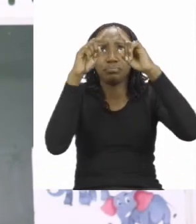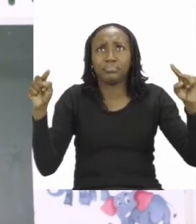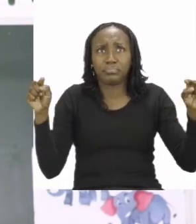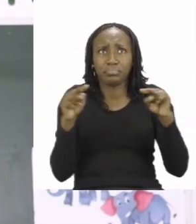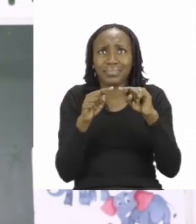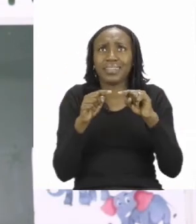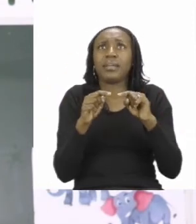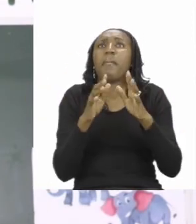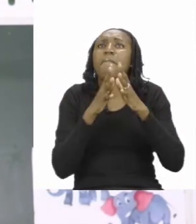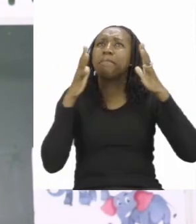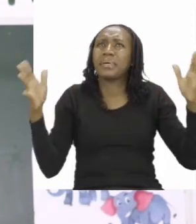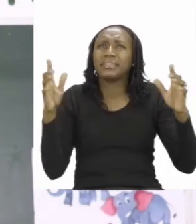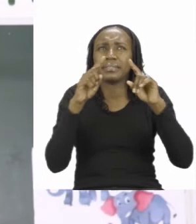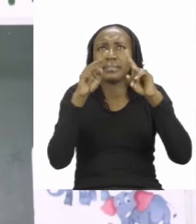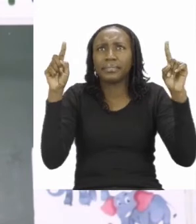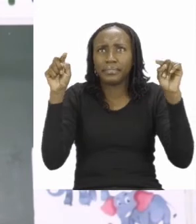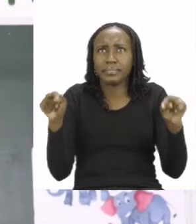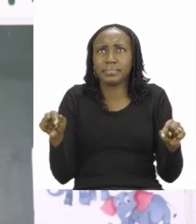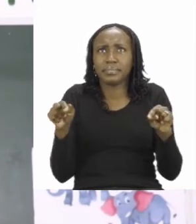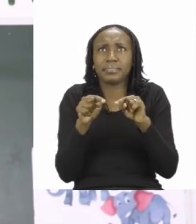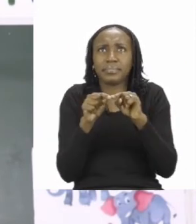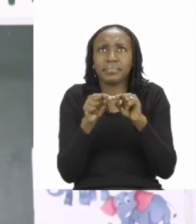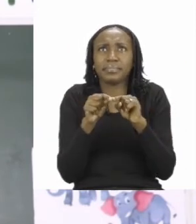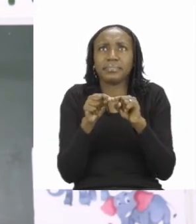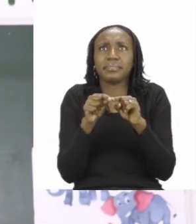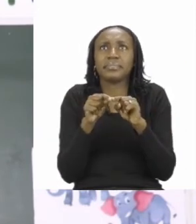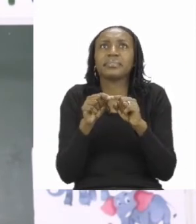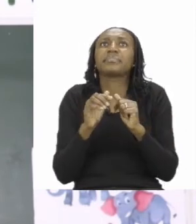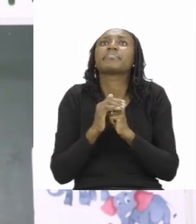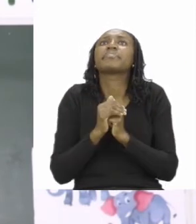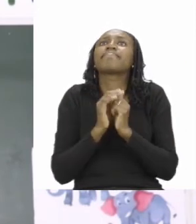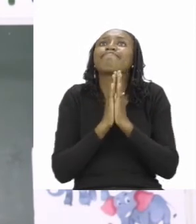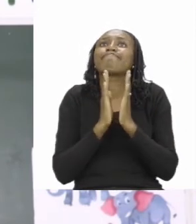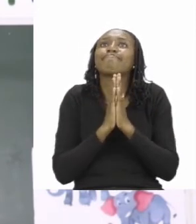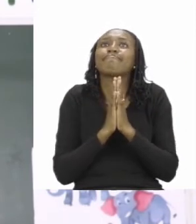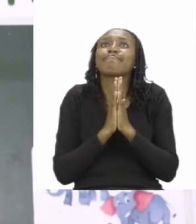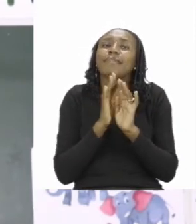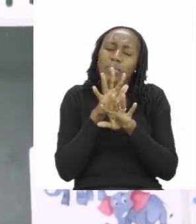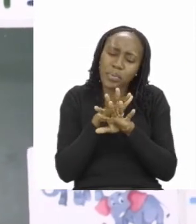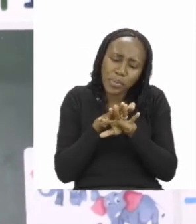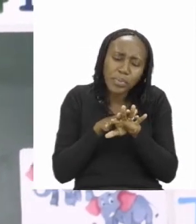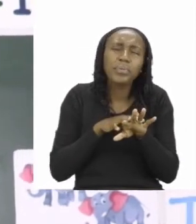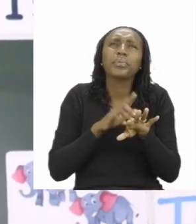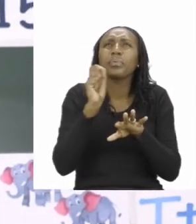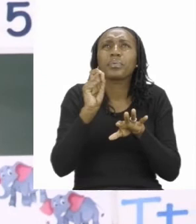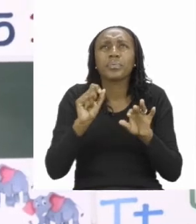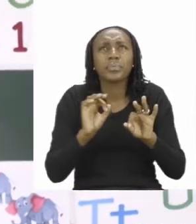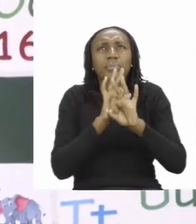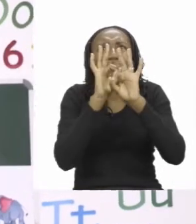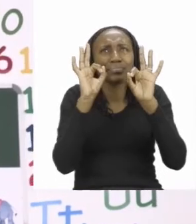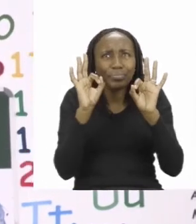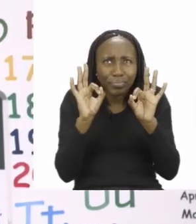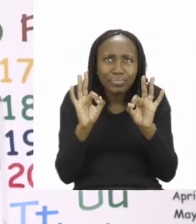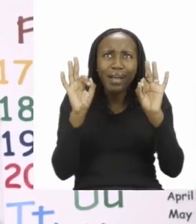and squares. So take your time, boys and girls. Make sure that you complete all of your pages, and when you're